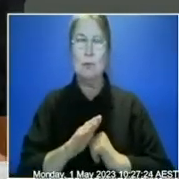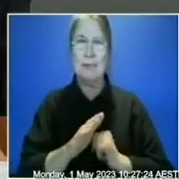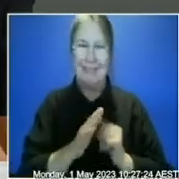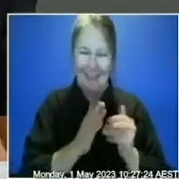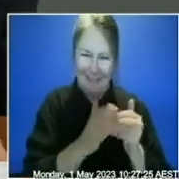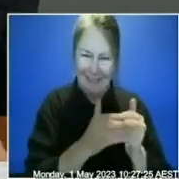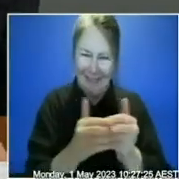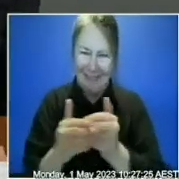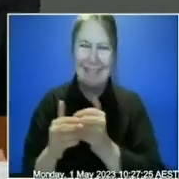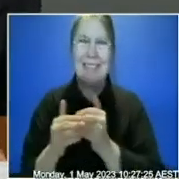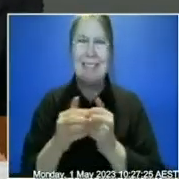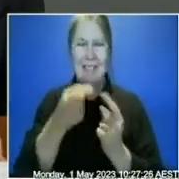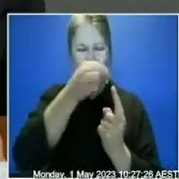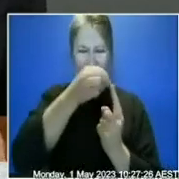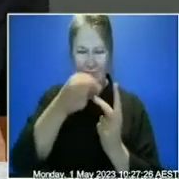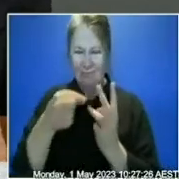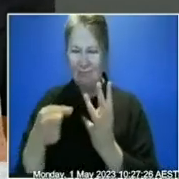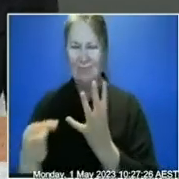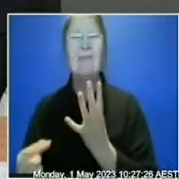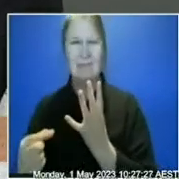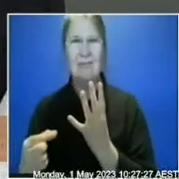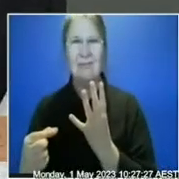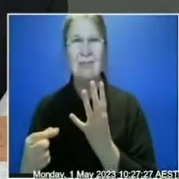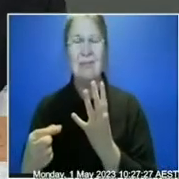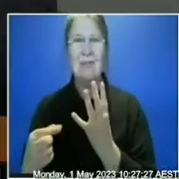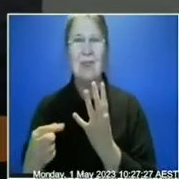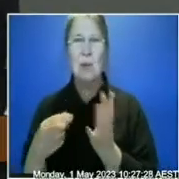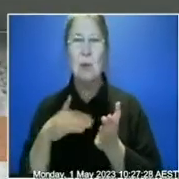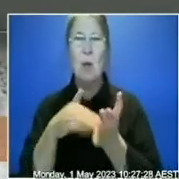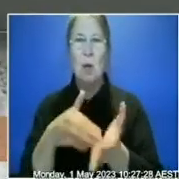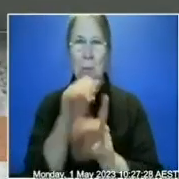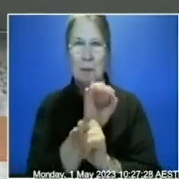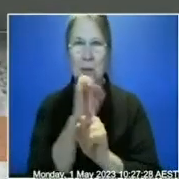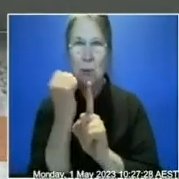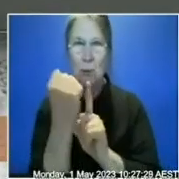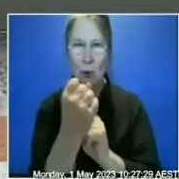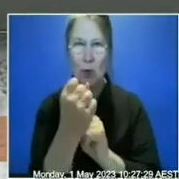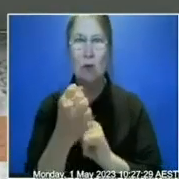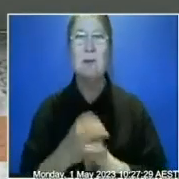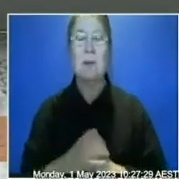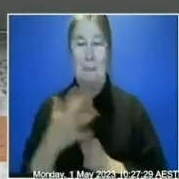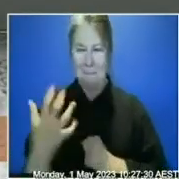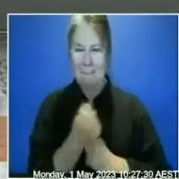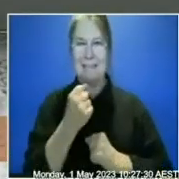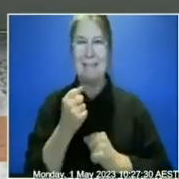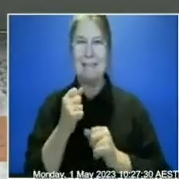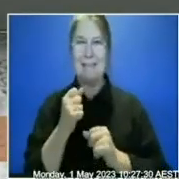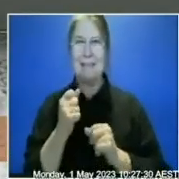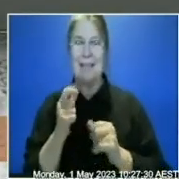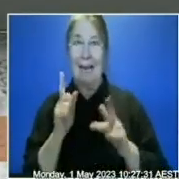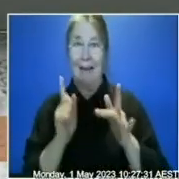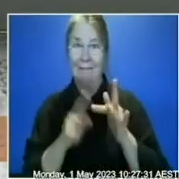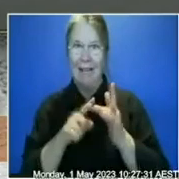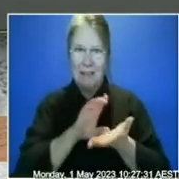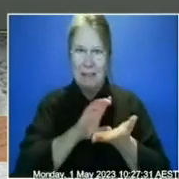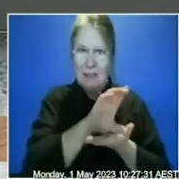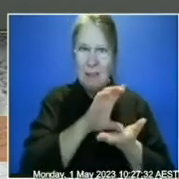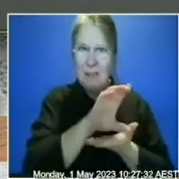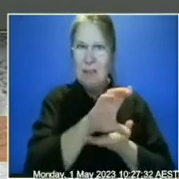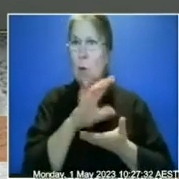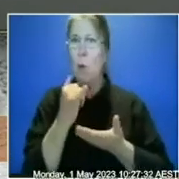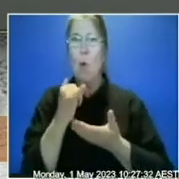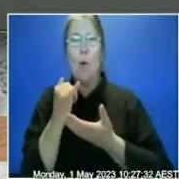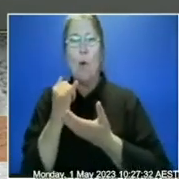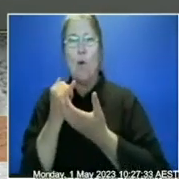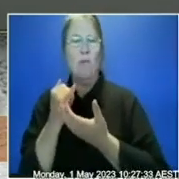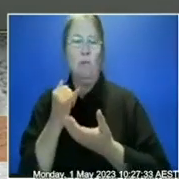That whole paragraph is very much reflecting, in fact, what the community has been saying for some time, that there